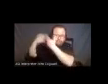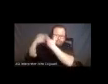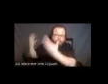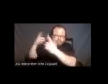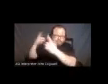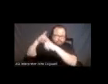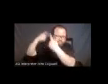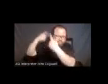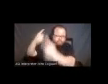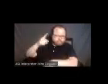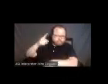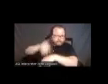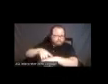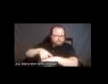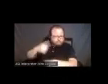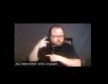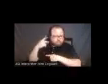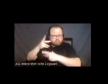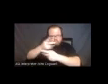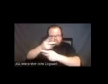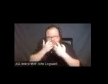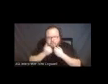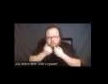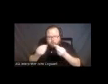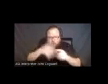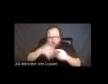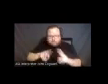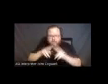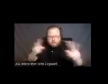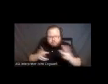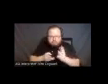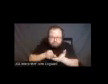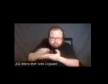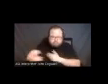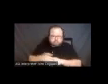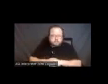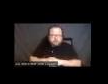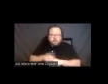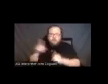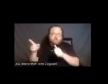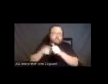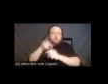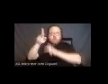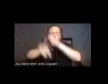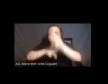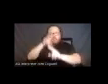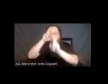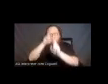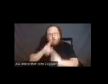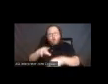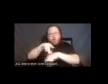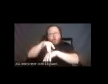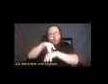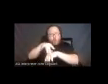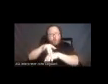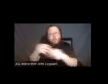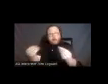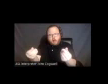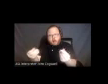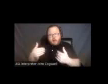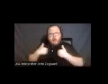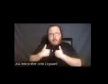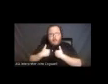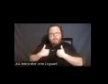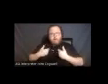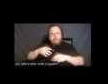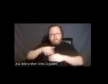immemorial, caring for the land with great integrity. The first people honor the earth, animals, and plant beings, the